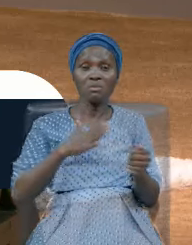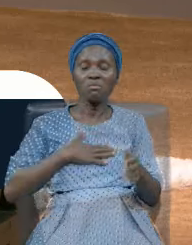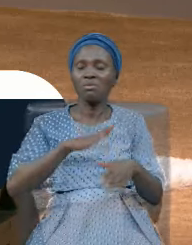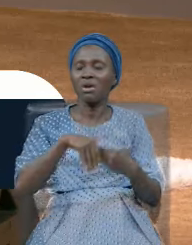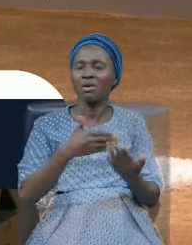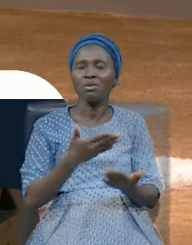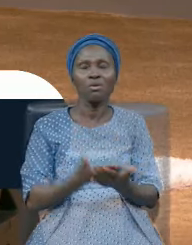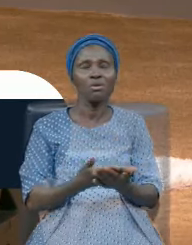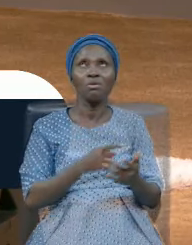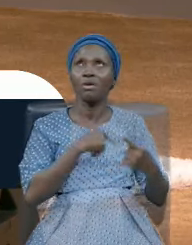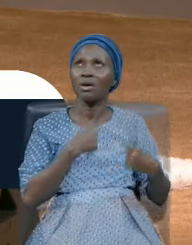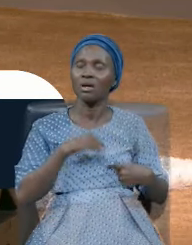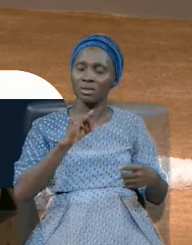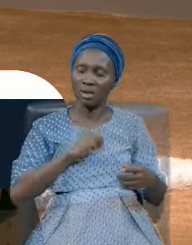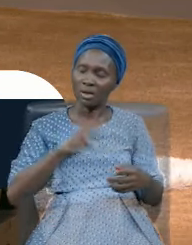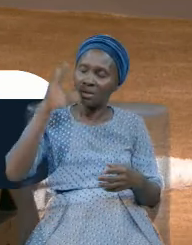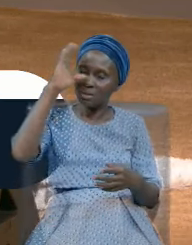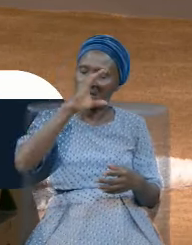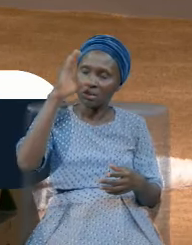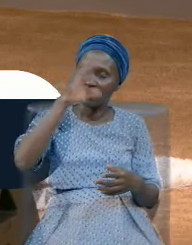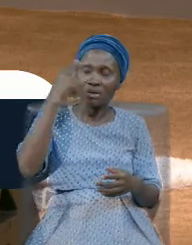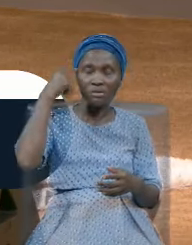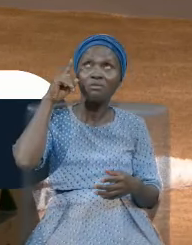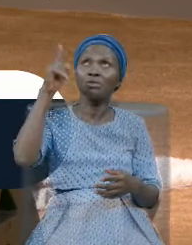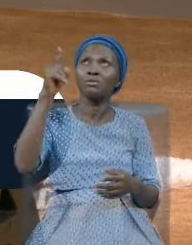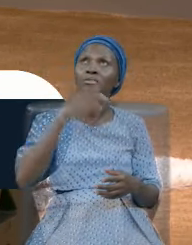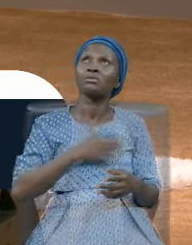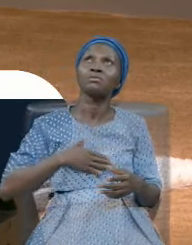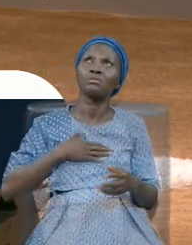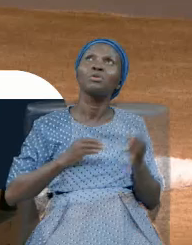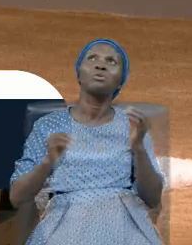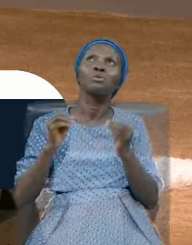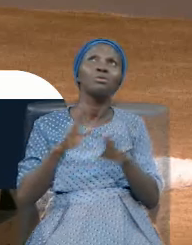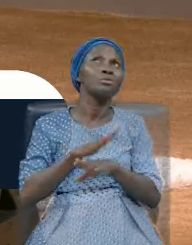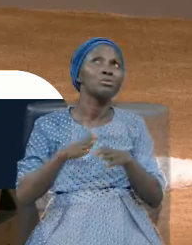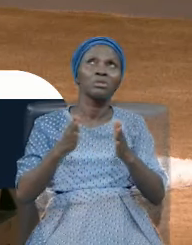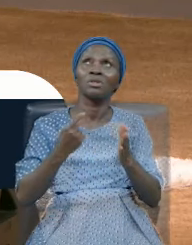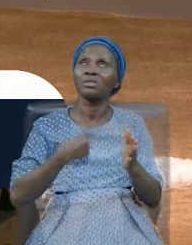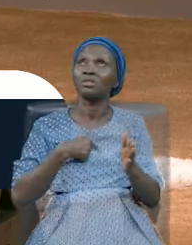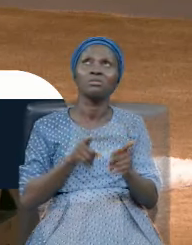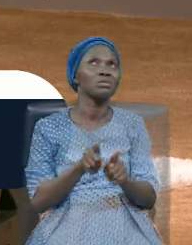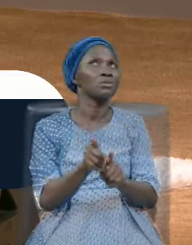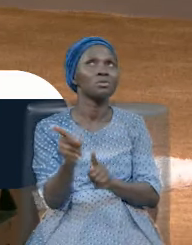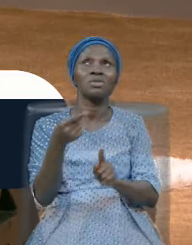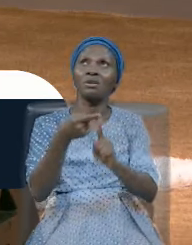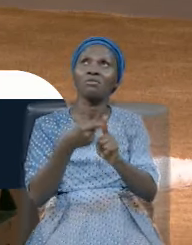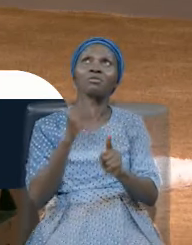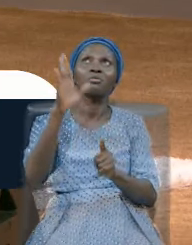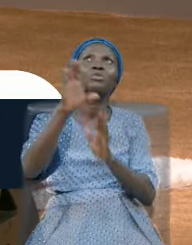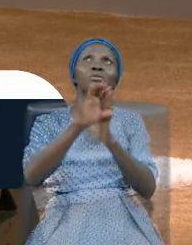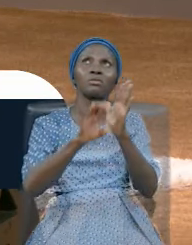me not wander from thy commandments. Let me not